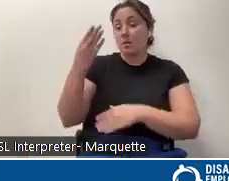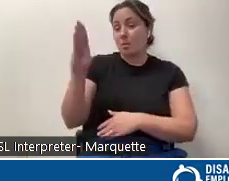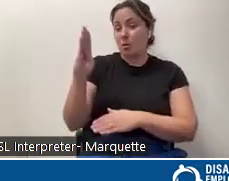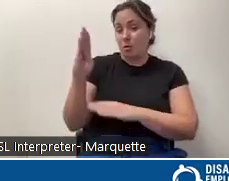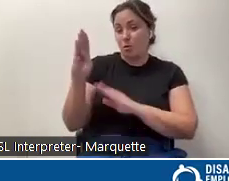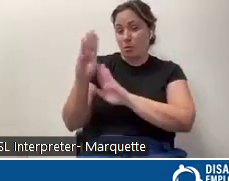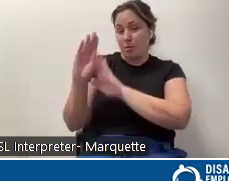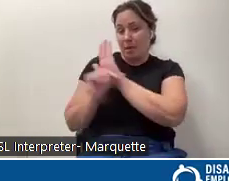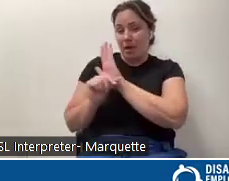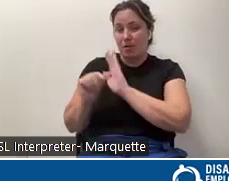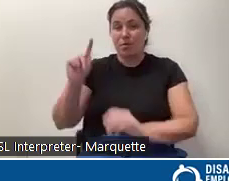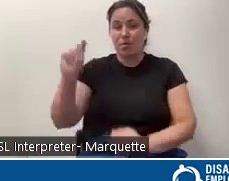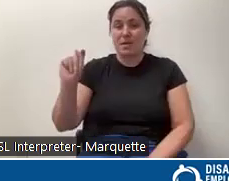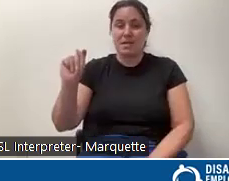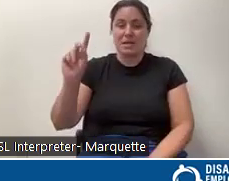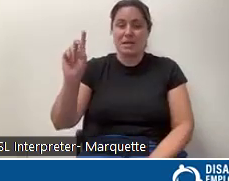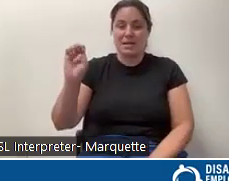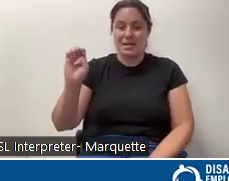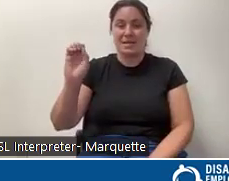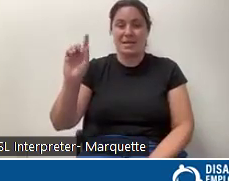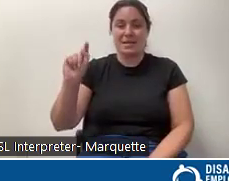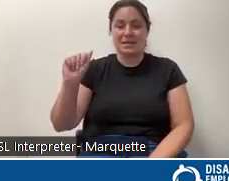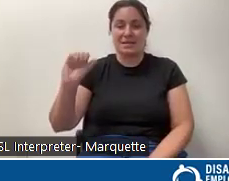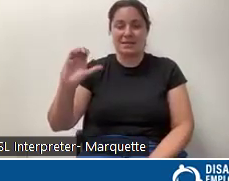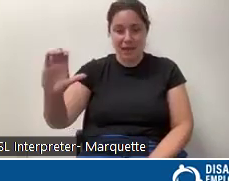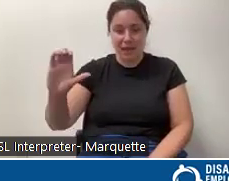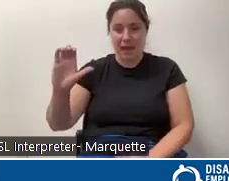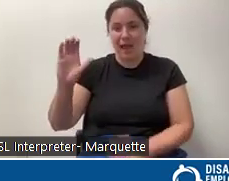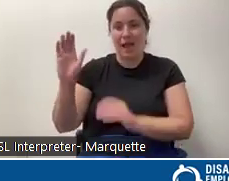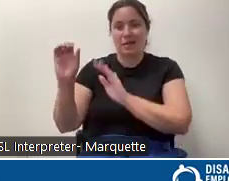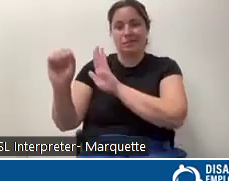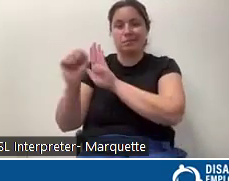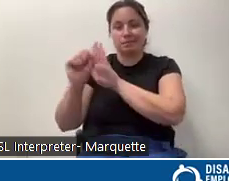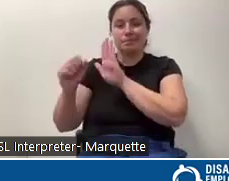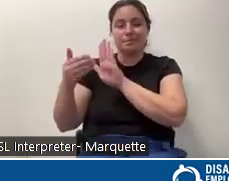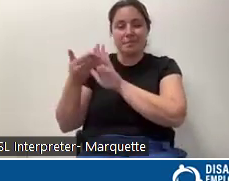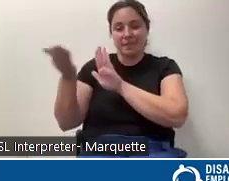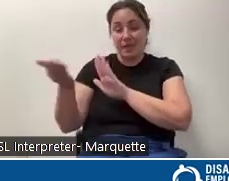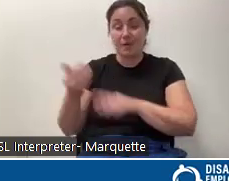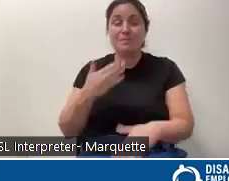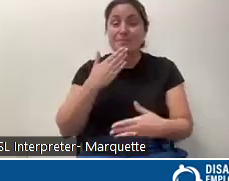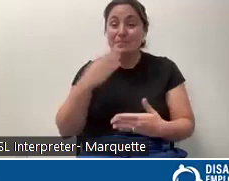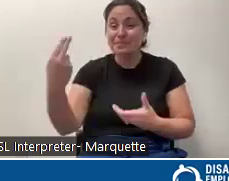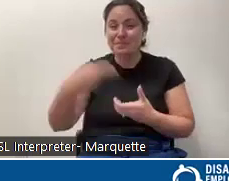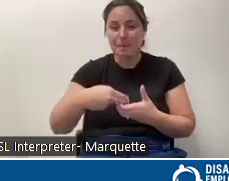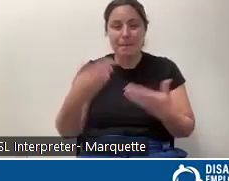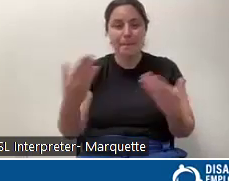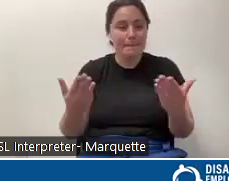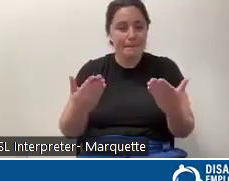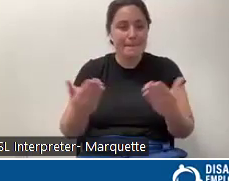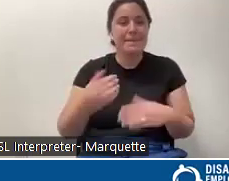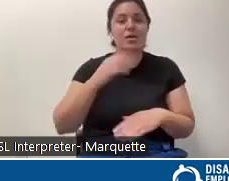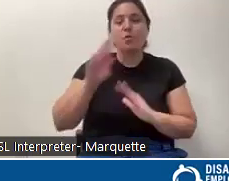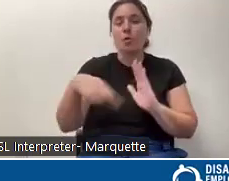corner. We're so glad that you chose to join us today for our October National Community of Practice webinar, The Role of American Job Centers,